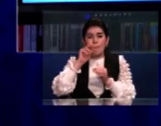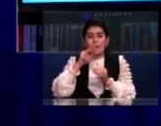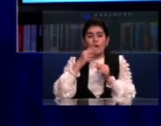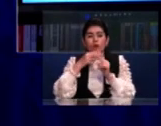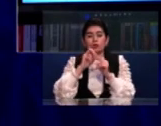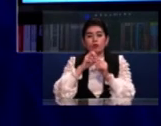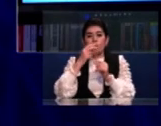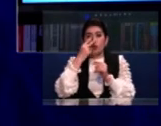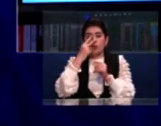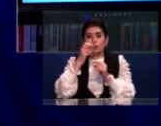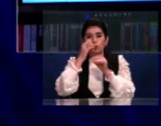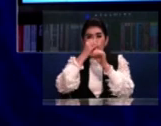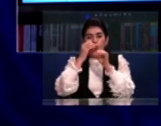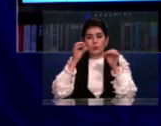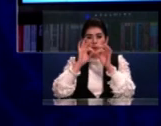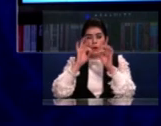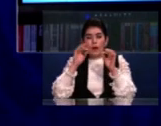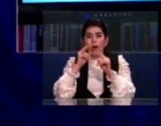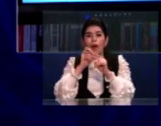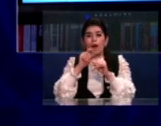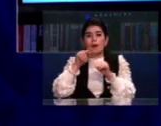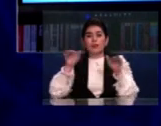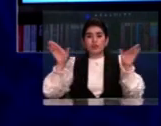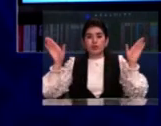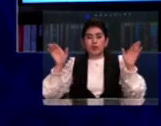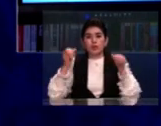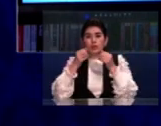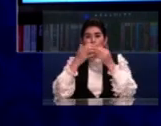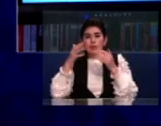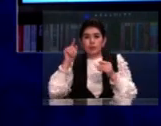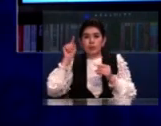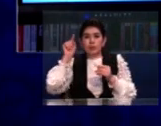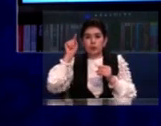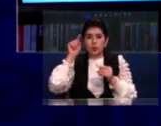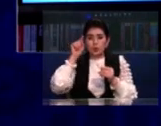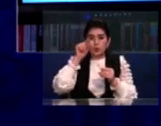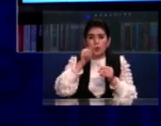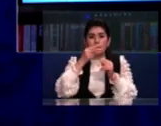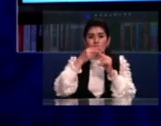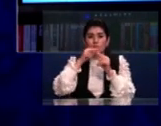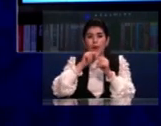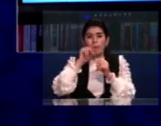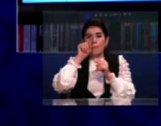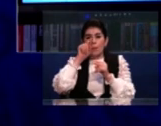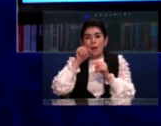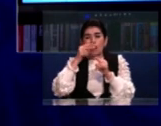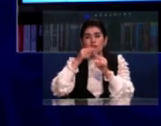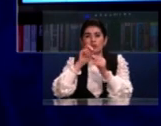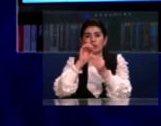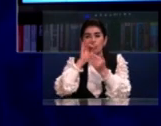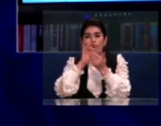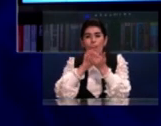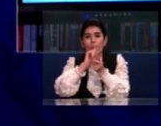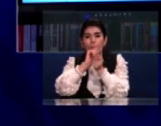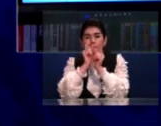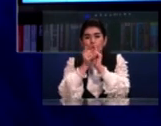ko'rish trubasi yordamida kuzatdi. Qanotchalarga yorug'lik nurlari tushganda ular ma'lum bir burchakka